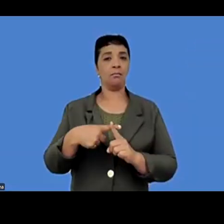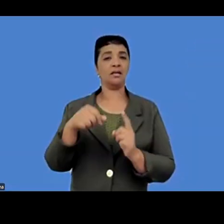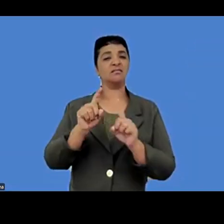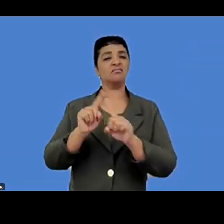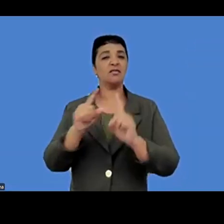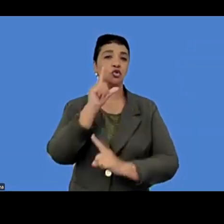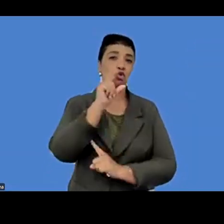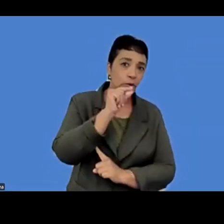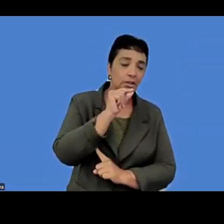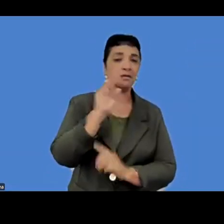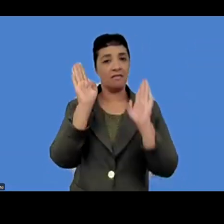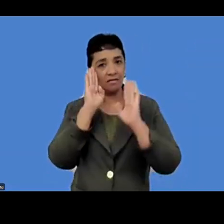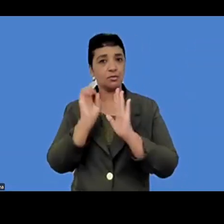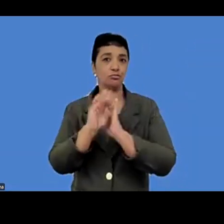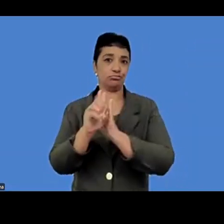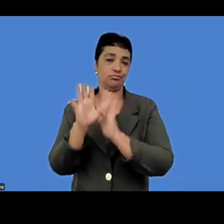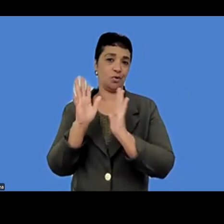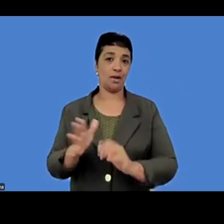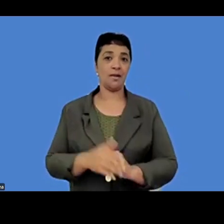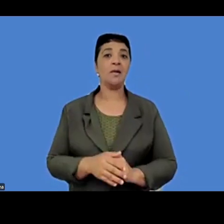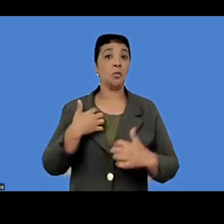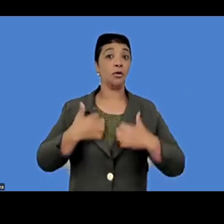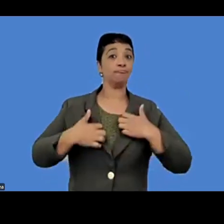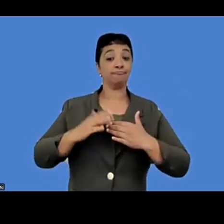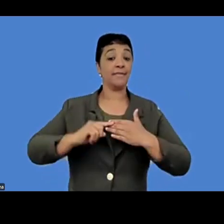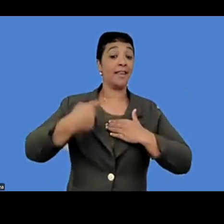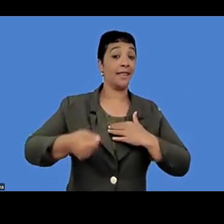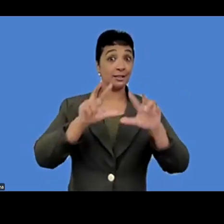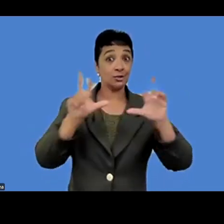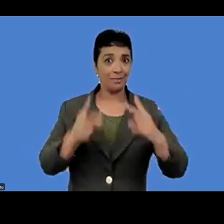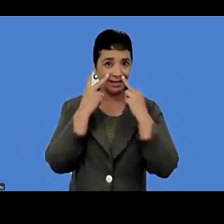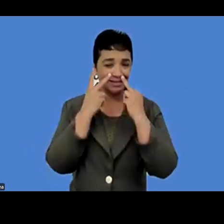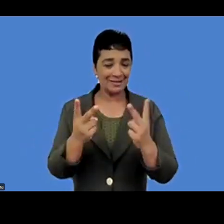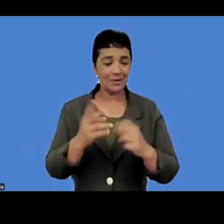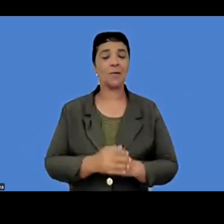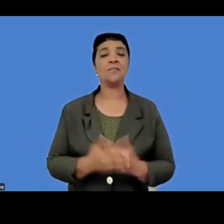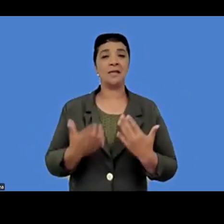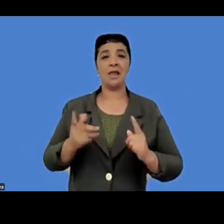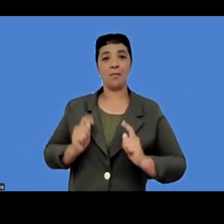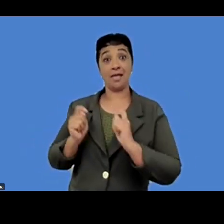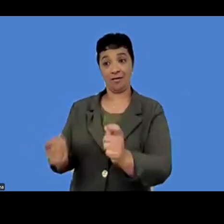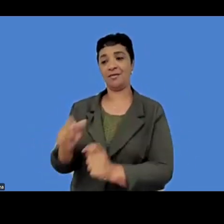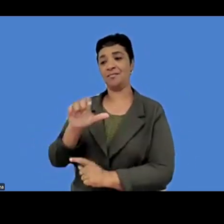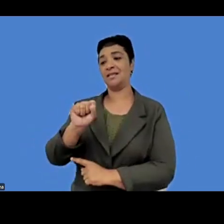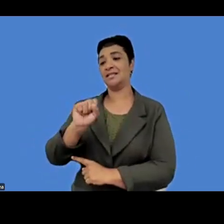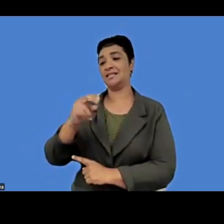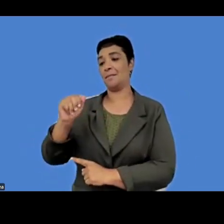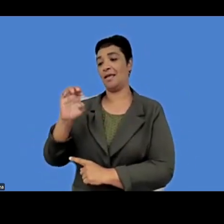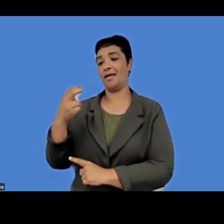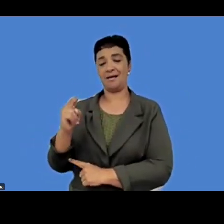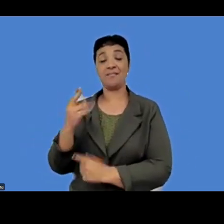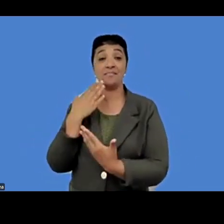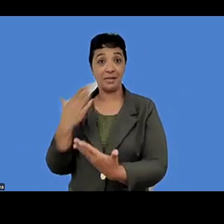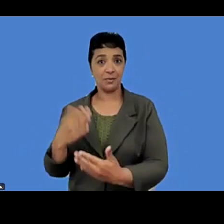look forward to seeing you all for the next webinar as well. With that, I hand it back to Sabiha. Thank you.